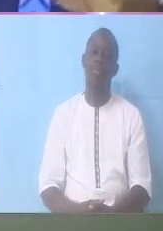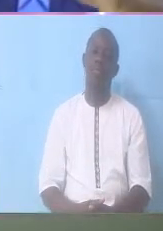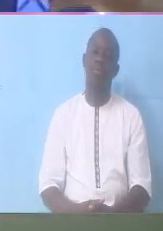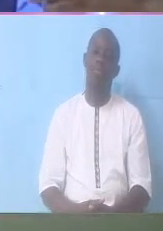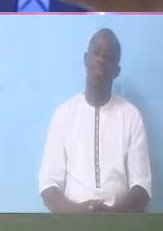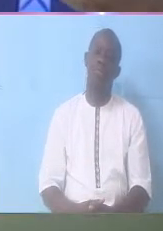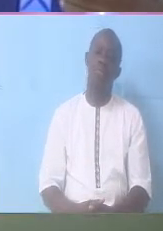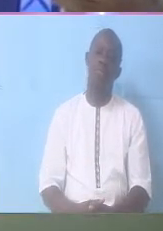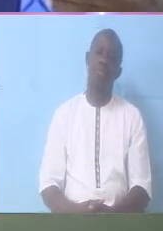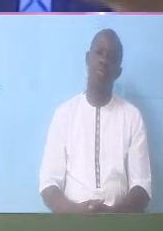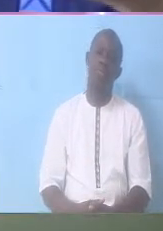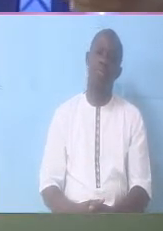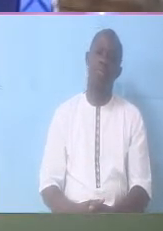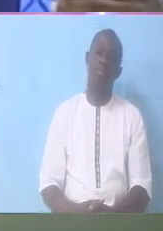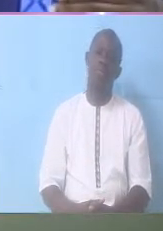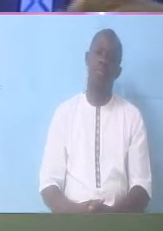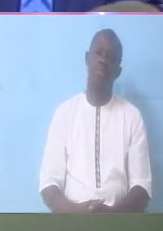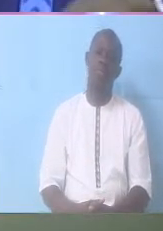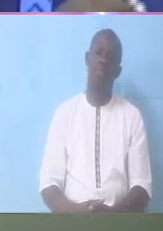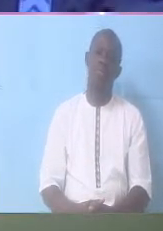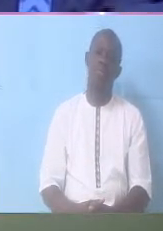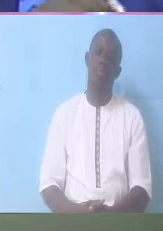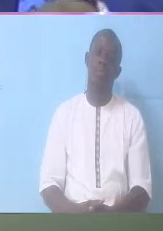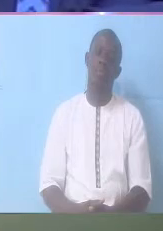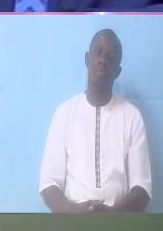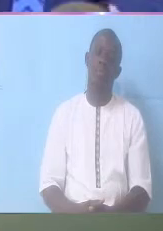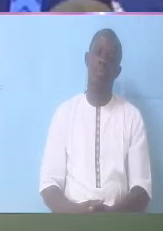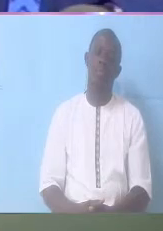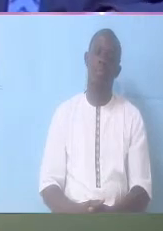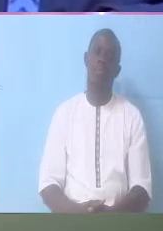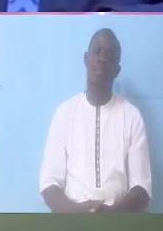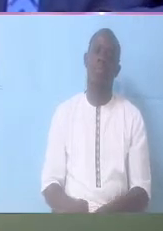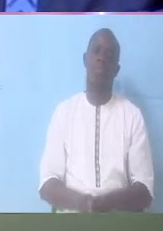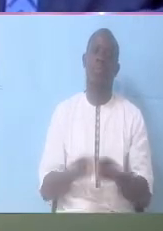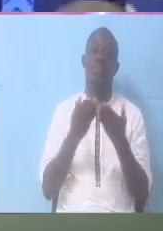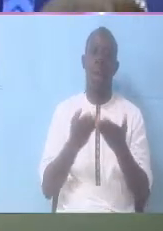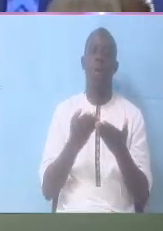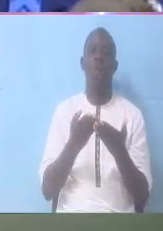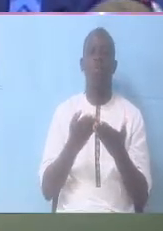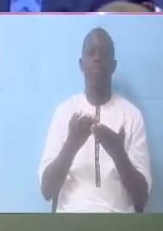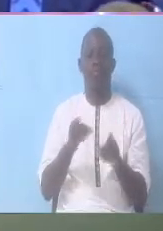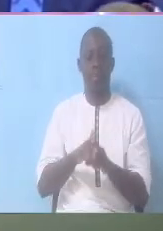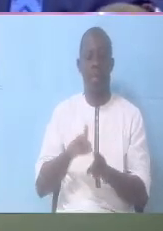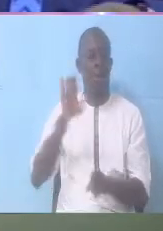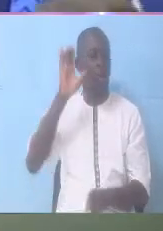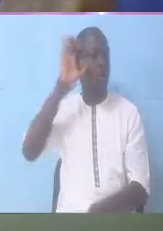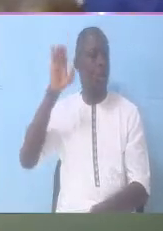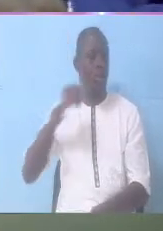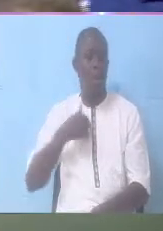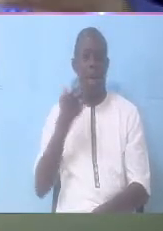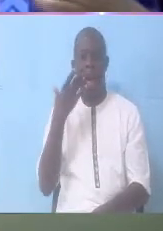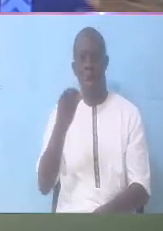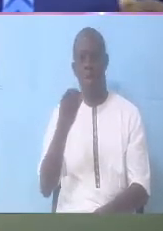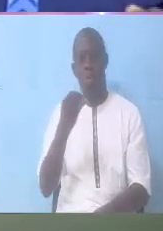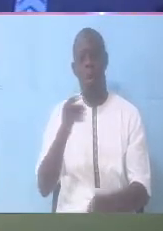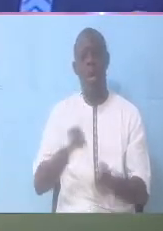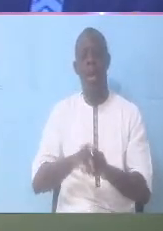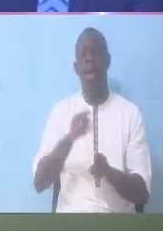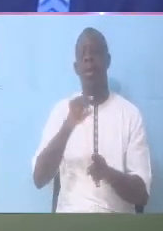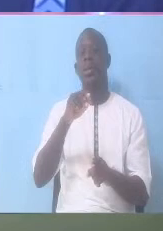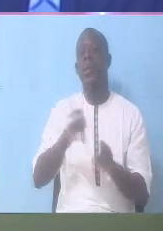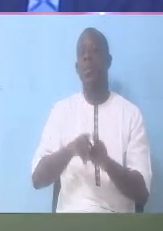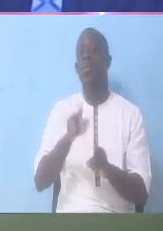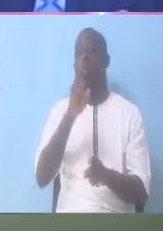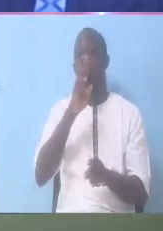any of your friends is here. Just hear me out. How were the marabouts to know who was to die and whose mouth was meant to be